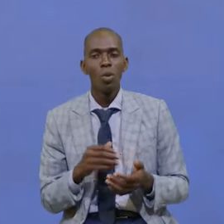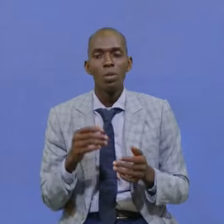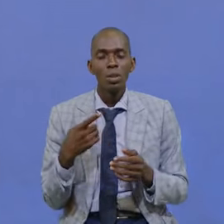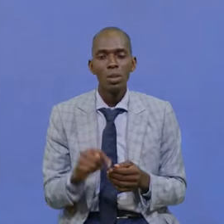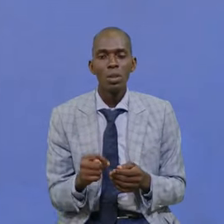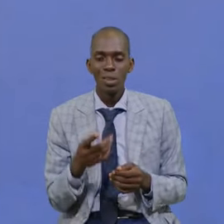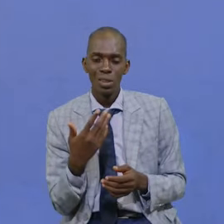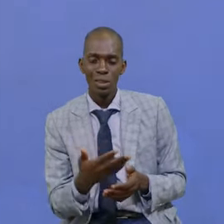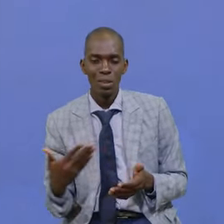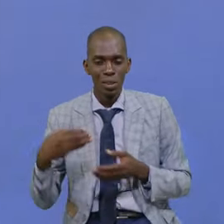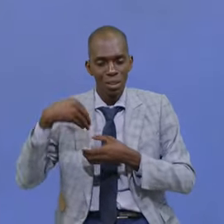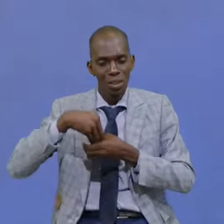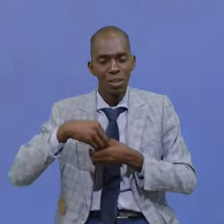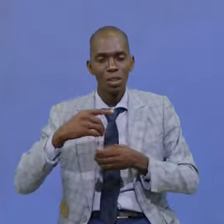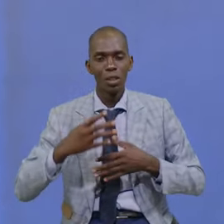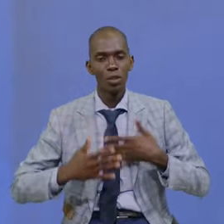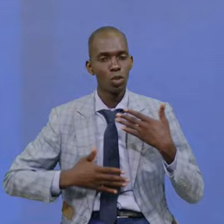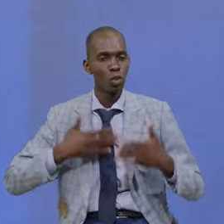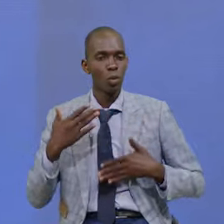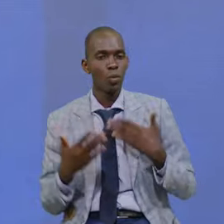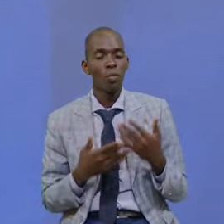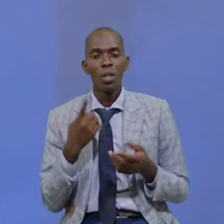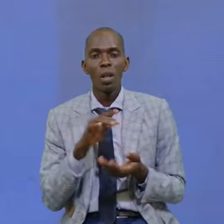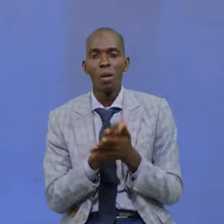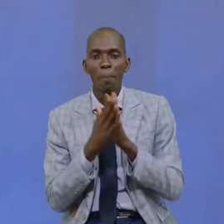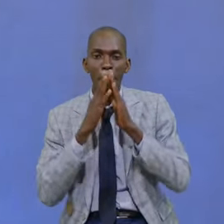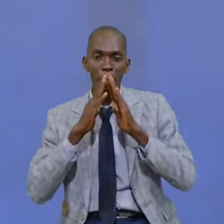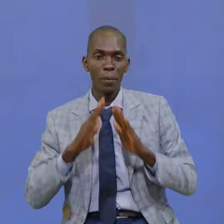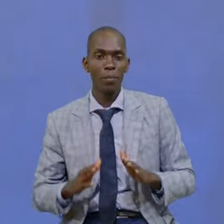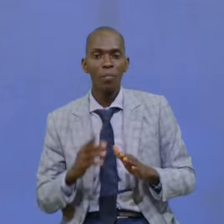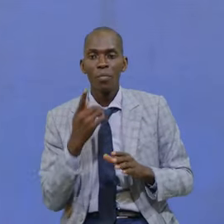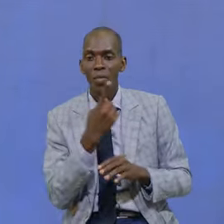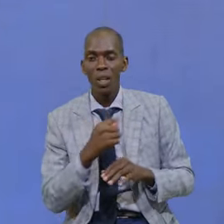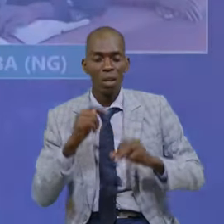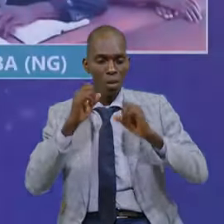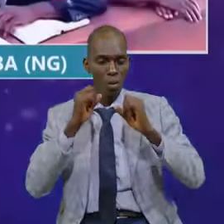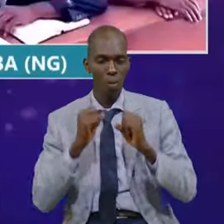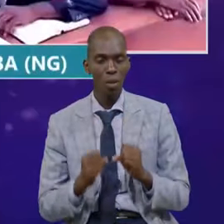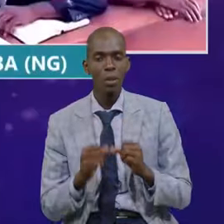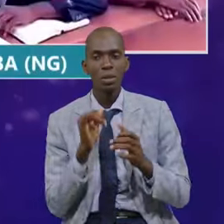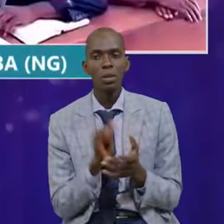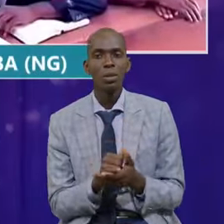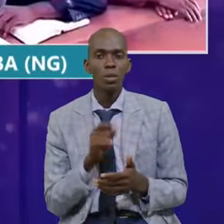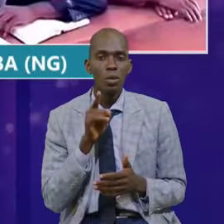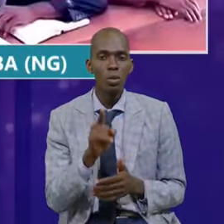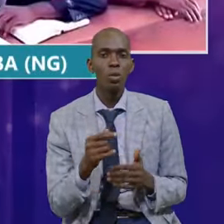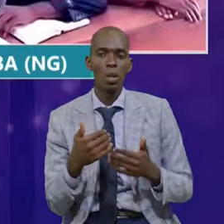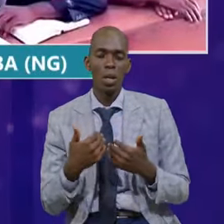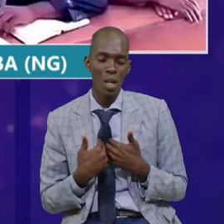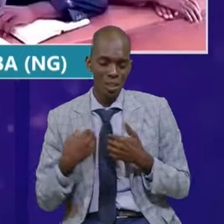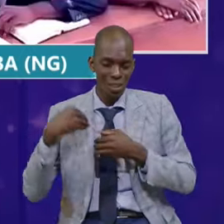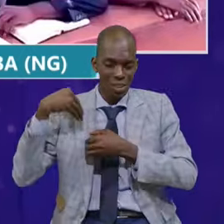oil, the joy, the peace, the power that you have